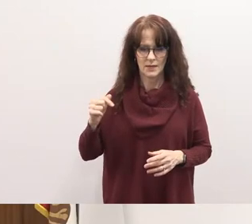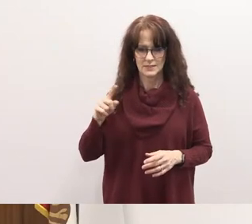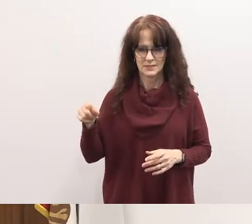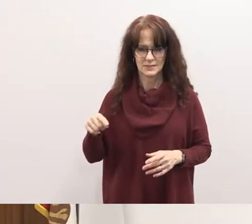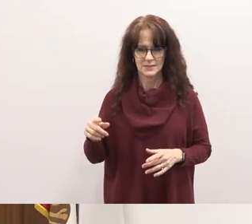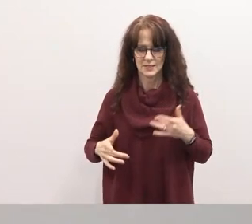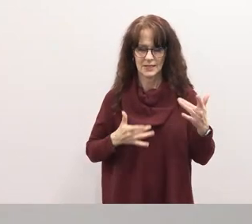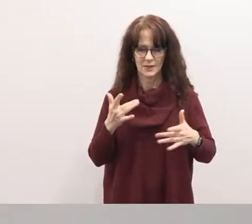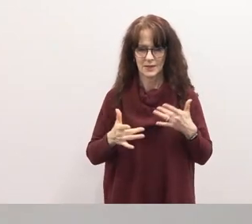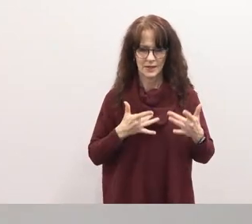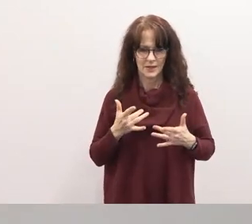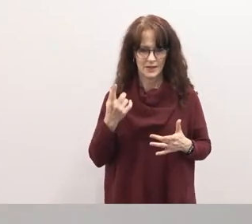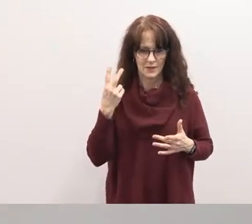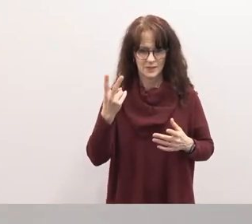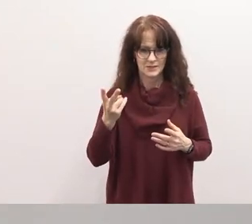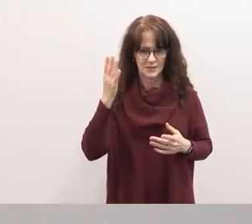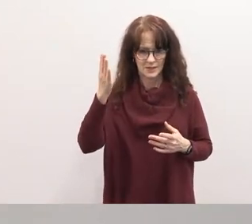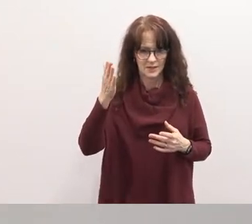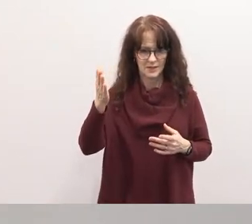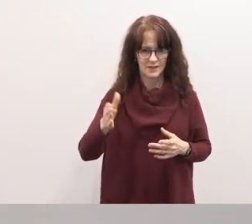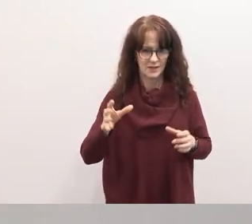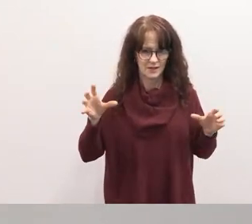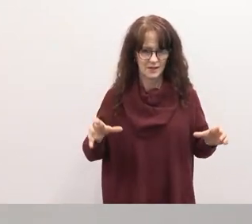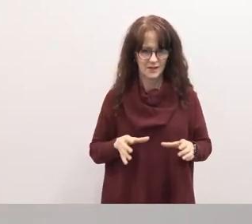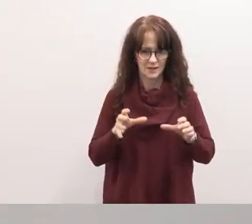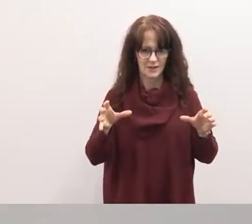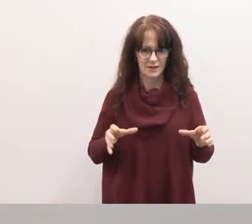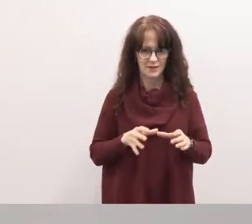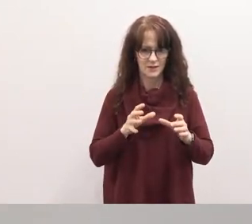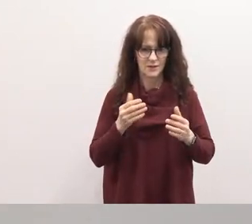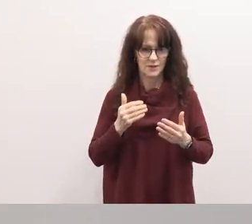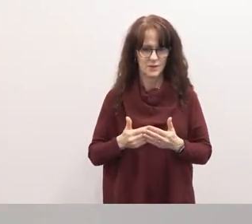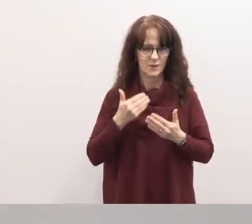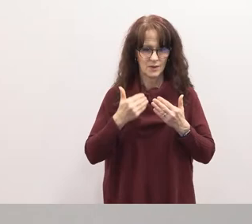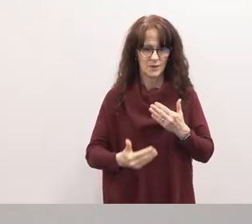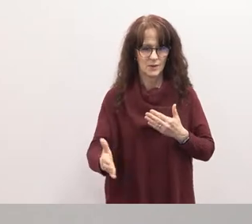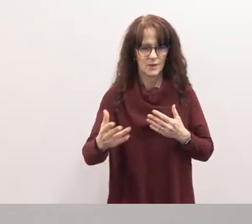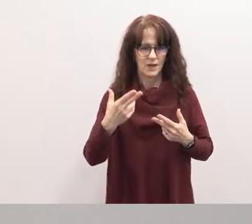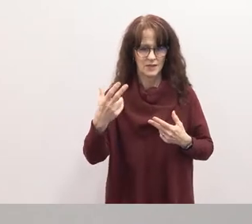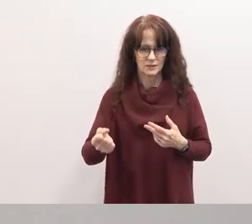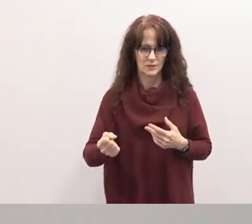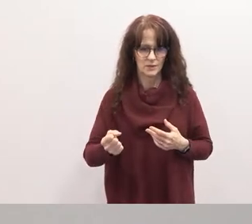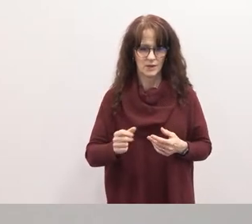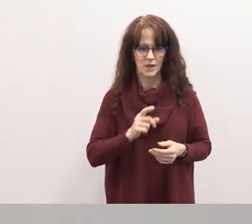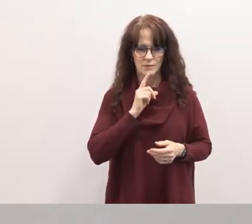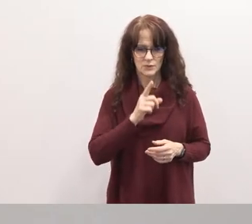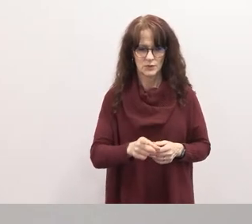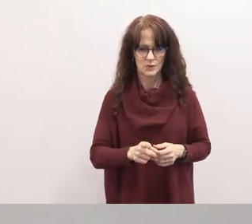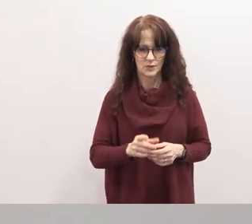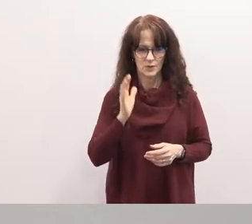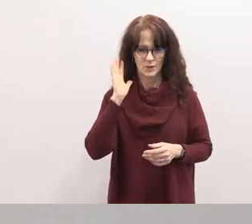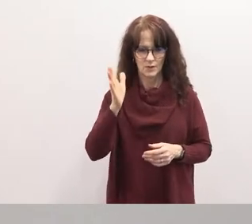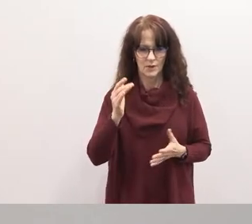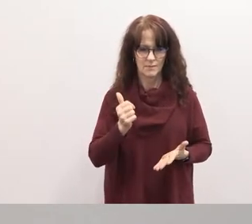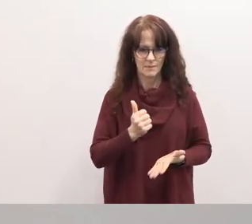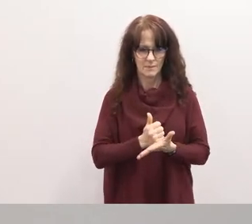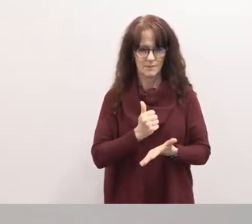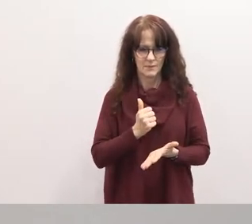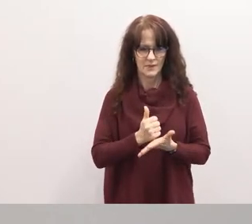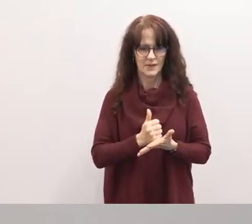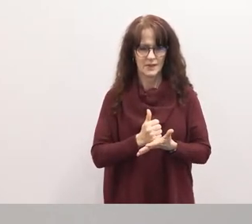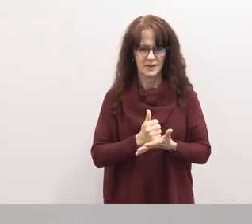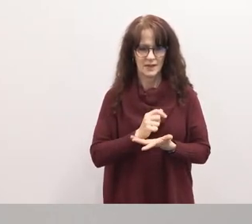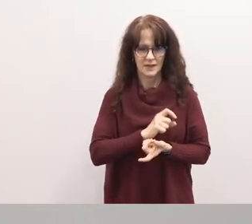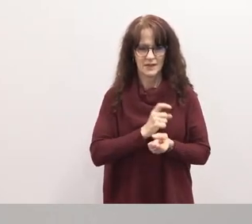can't wait, we can't wait to see what you're going to do beyond high school, because I'm sure you're going to help